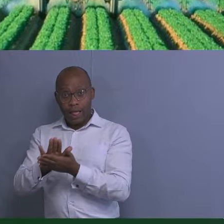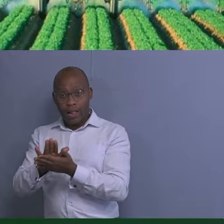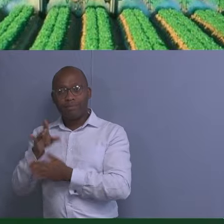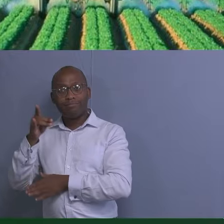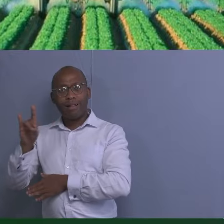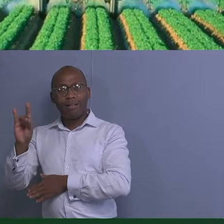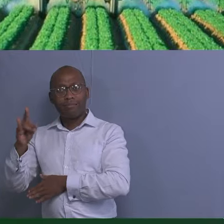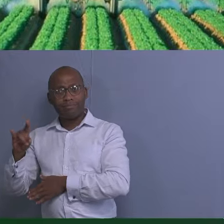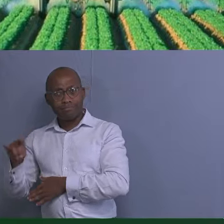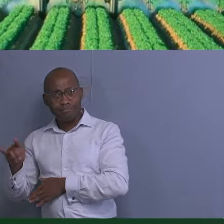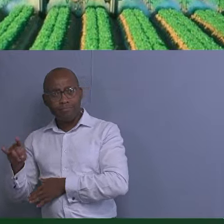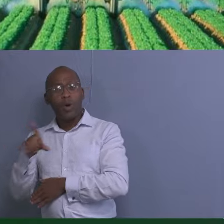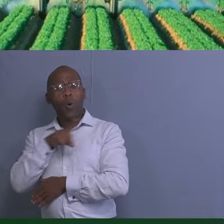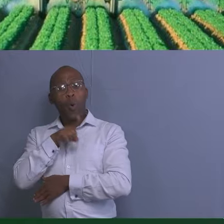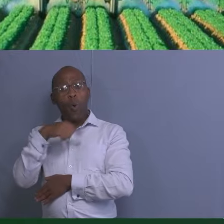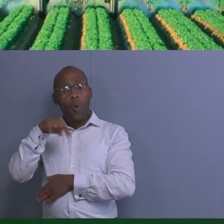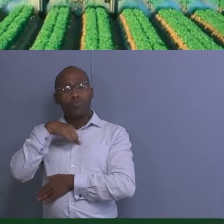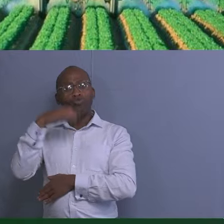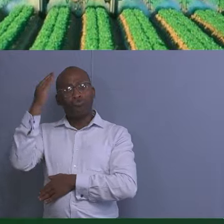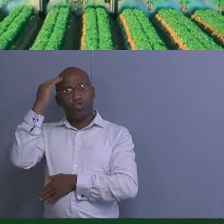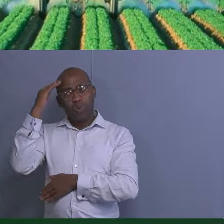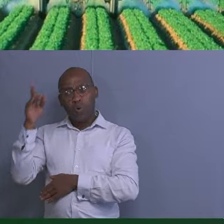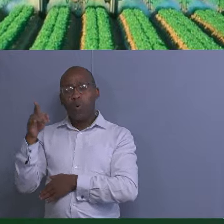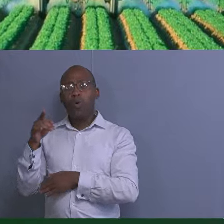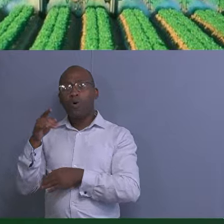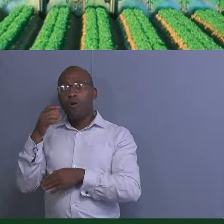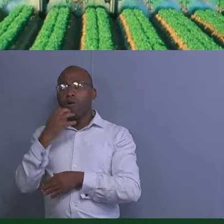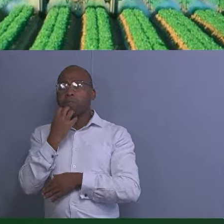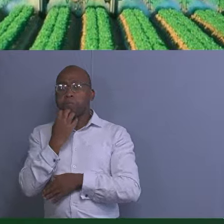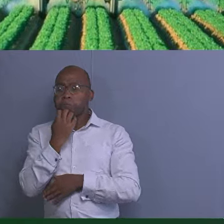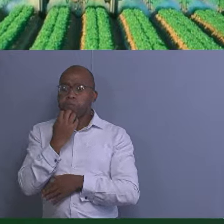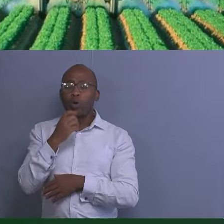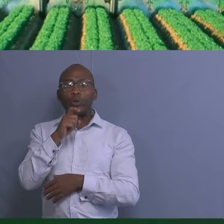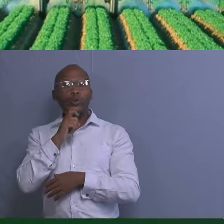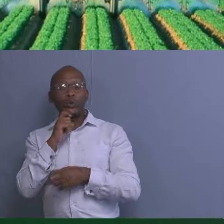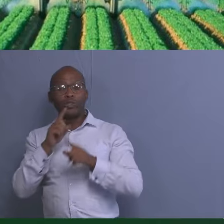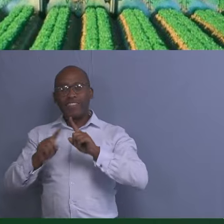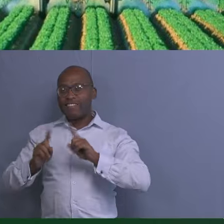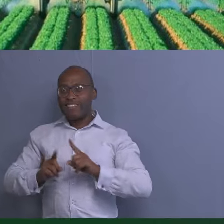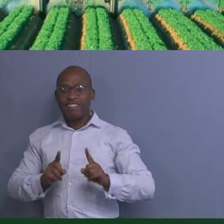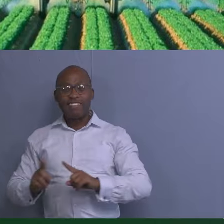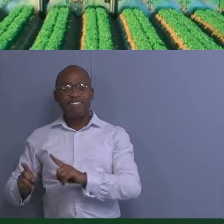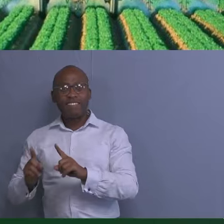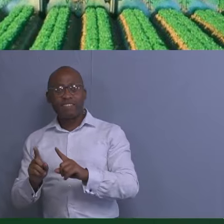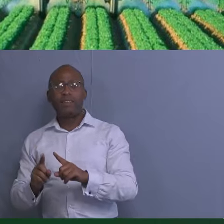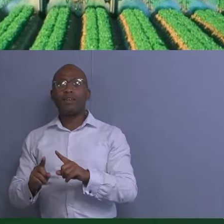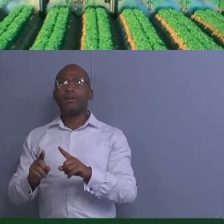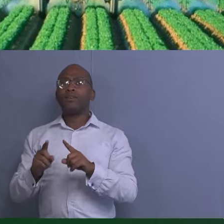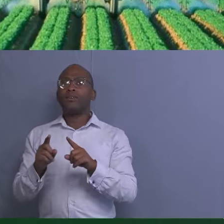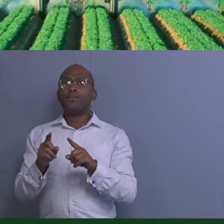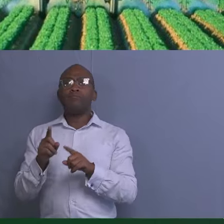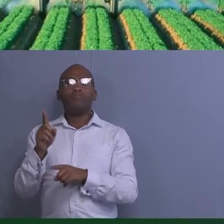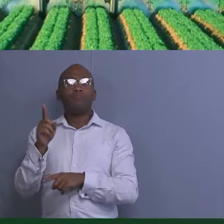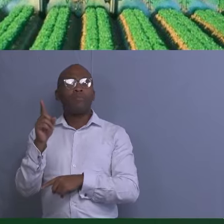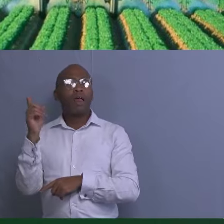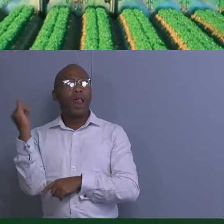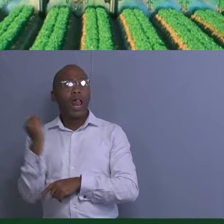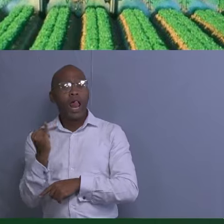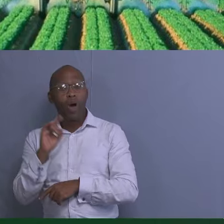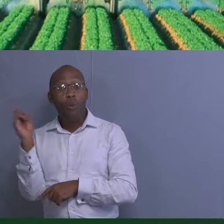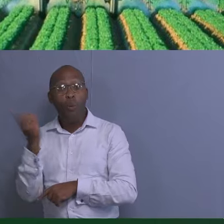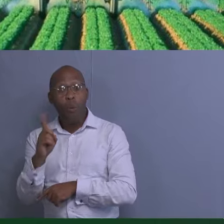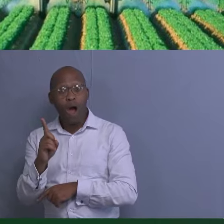like capital, labor, machinery, etc. Now, if we put them together, they give